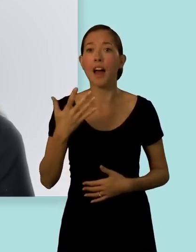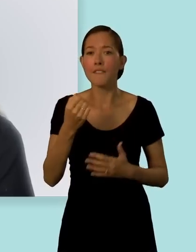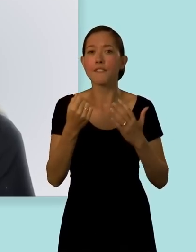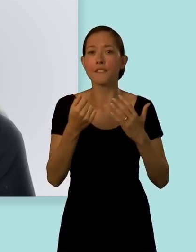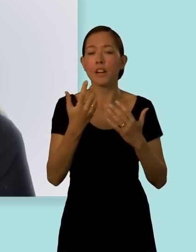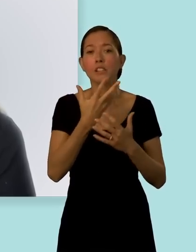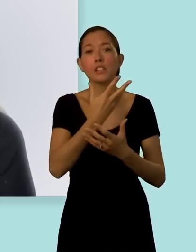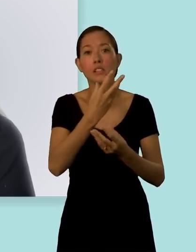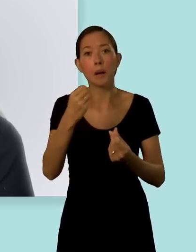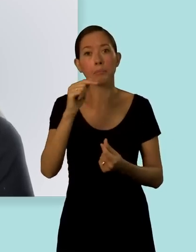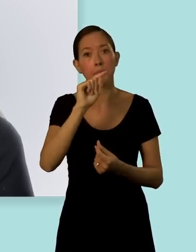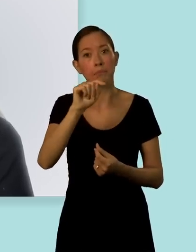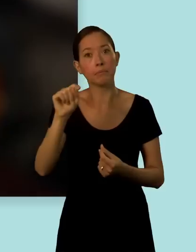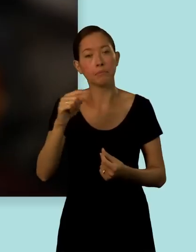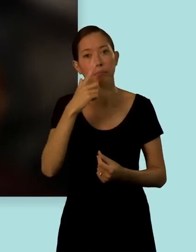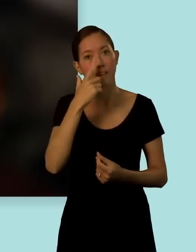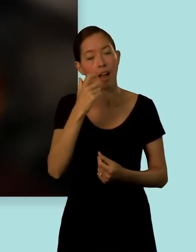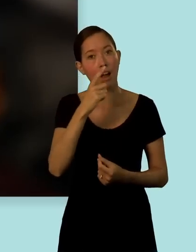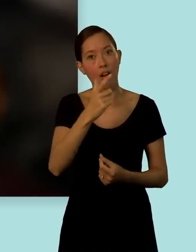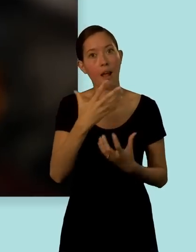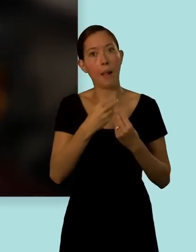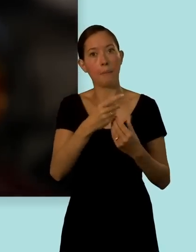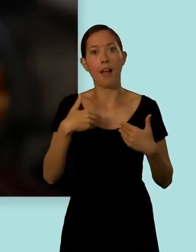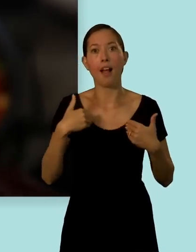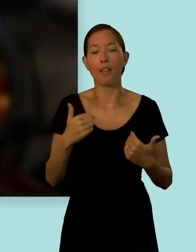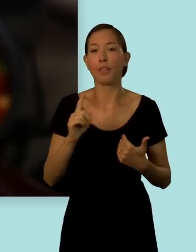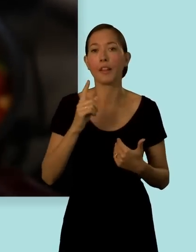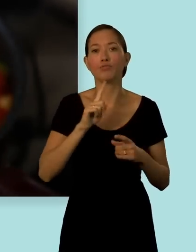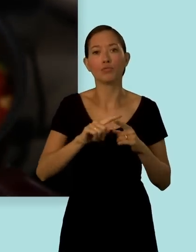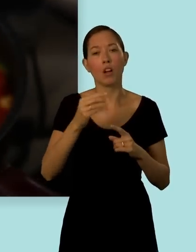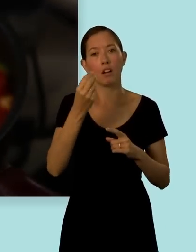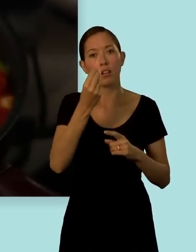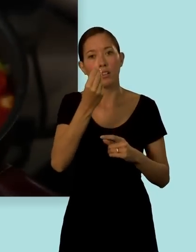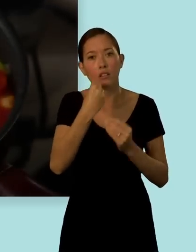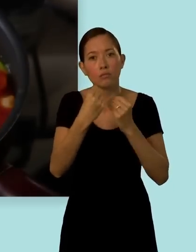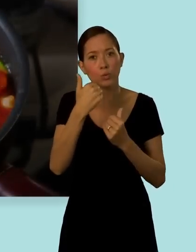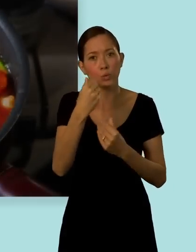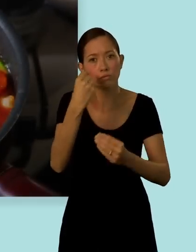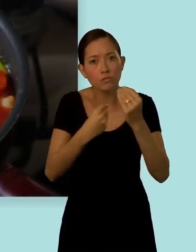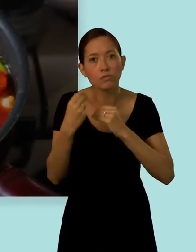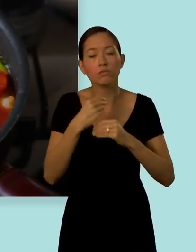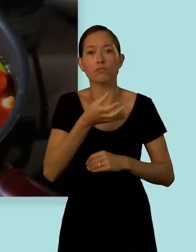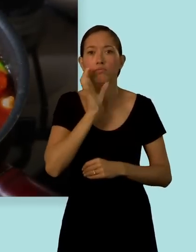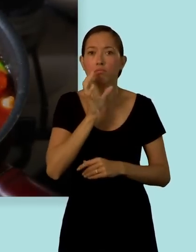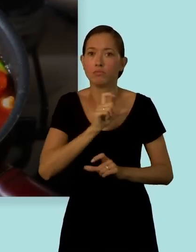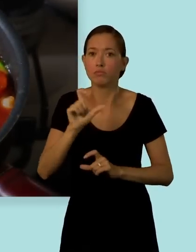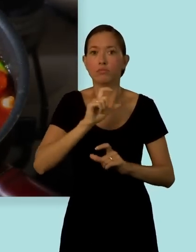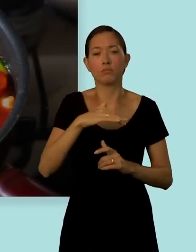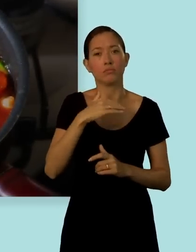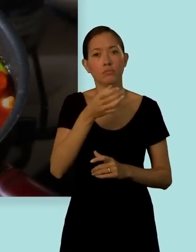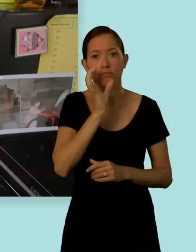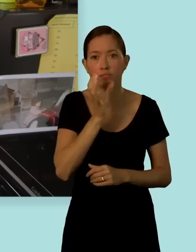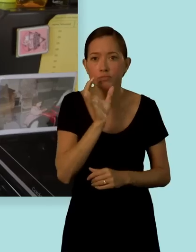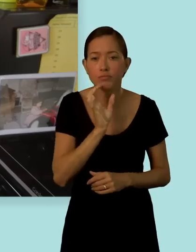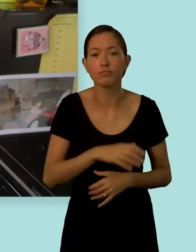you more confused and forgetful. There are some things you can do to help with your general health. Try to eat balanced